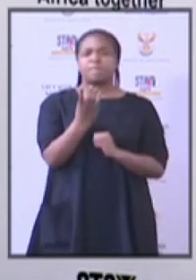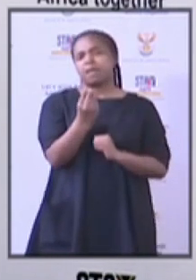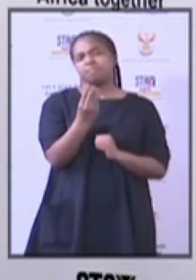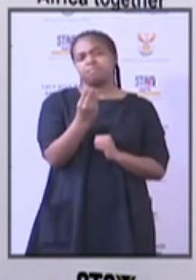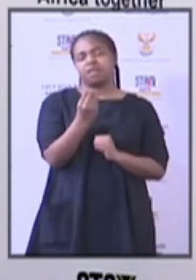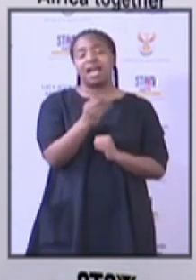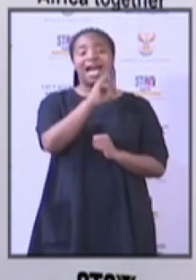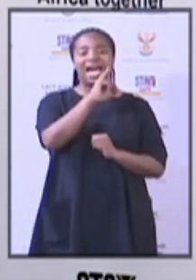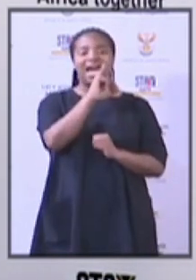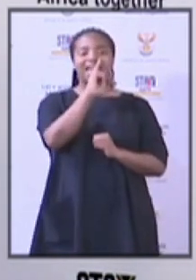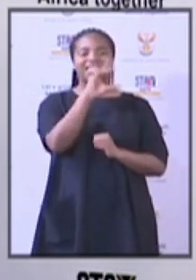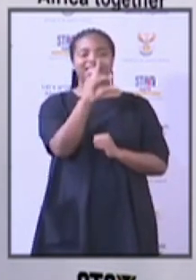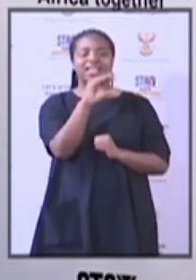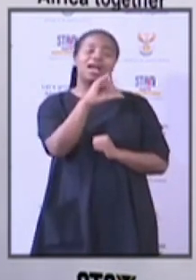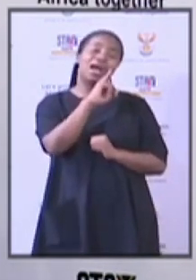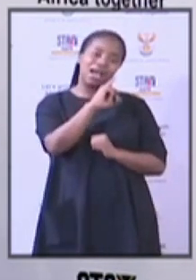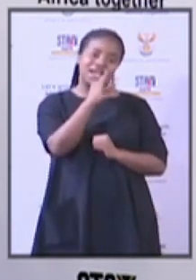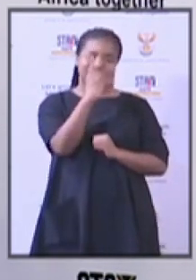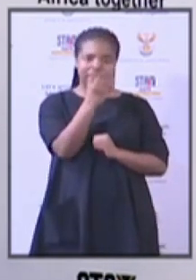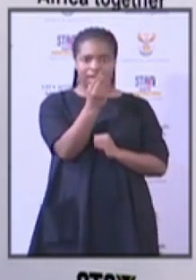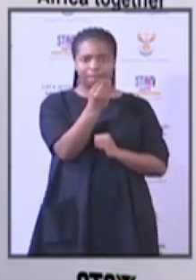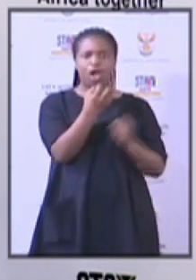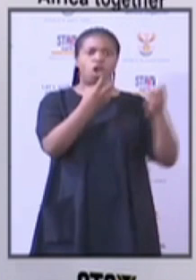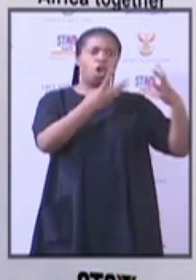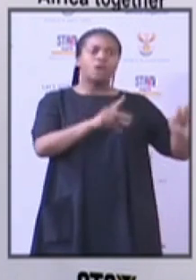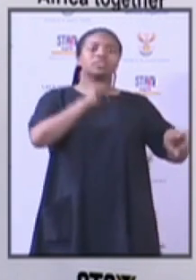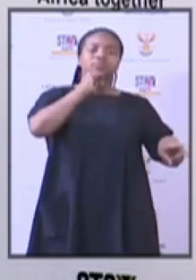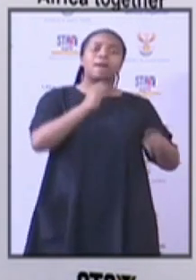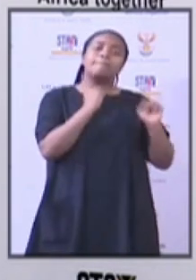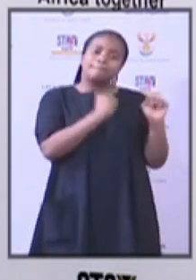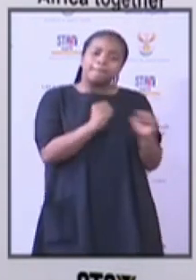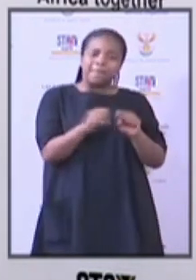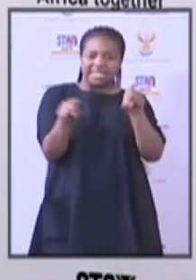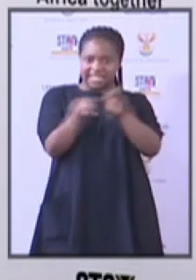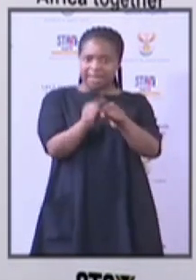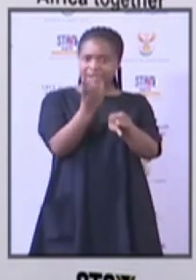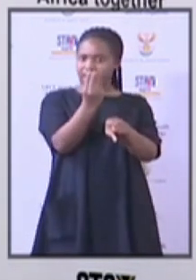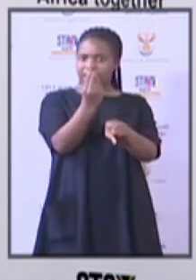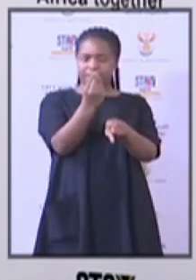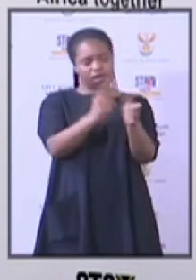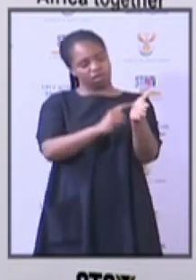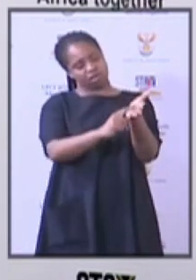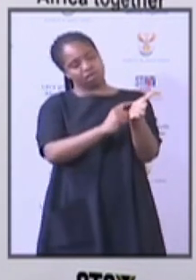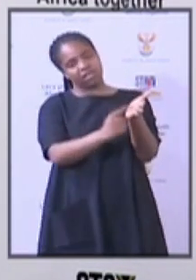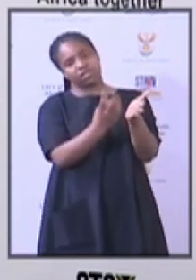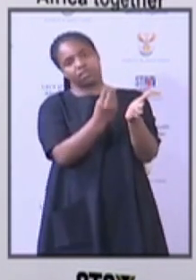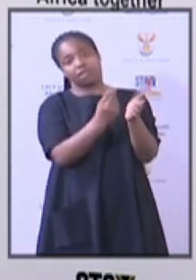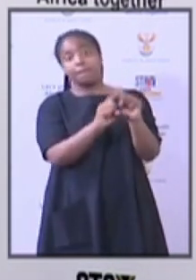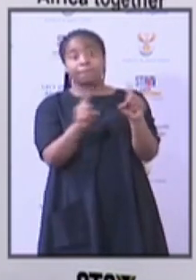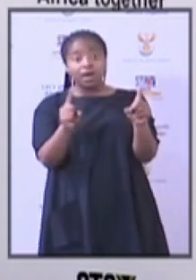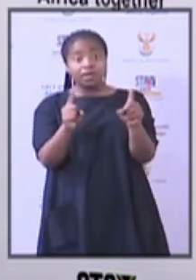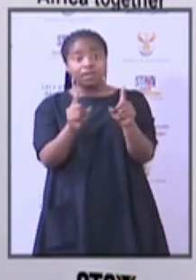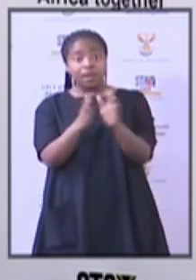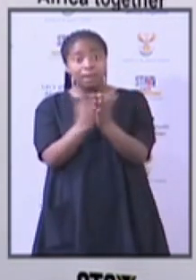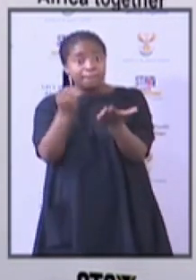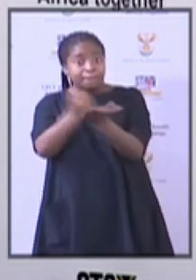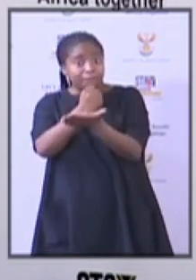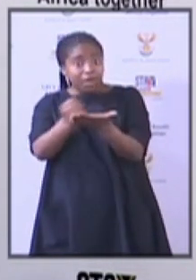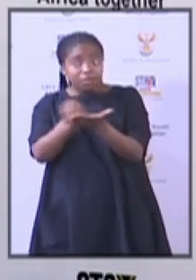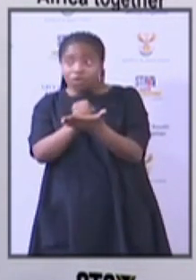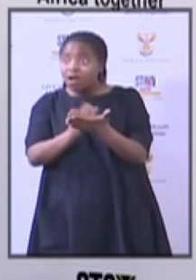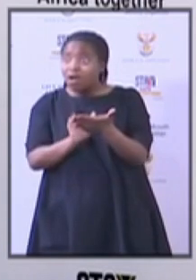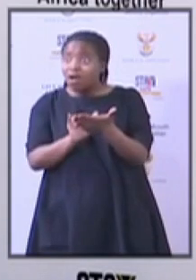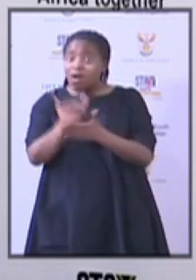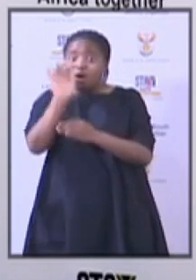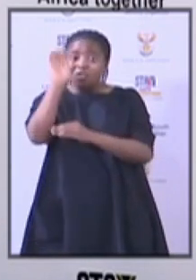got an ID number. If it gets lost, we issue it with a very similar number. We never do so with a passport. If you come to us